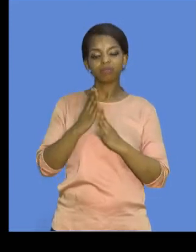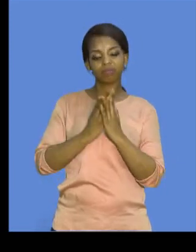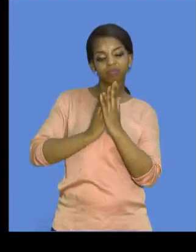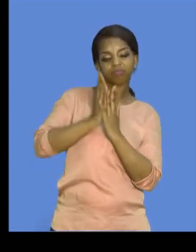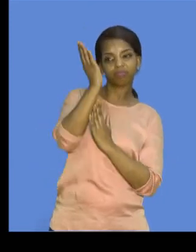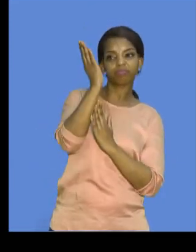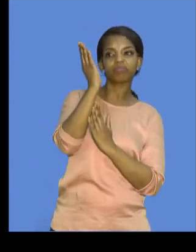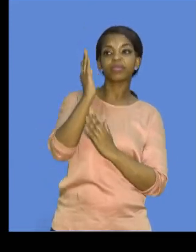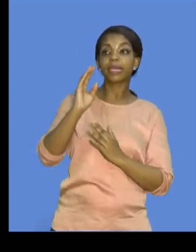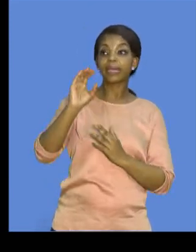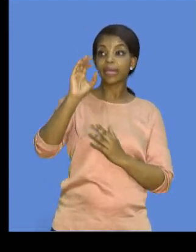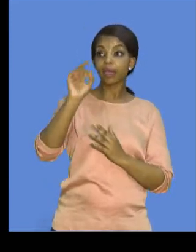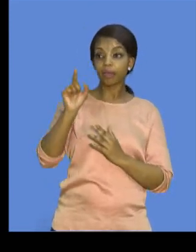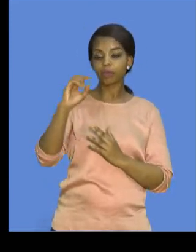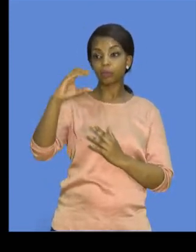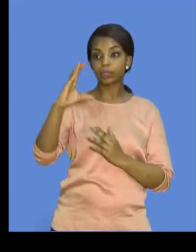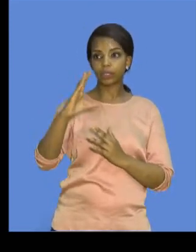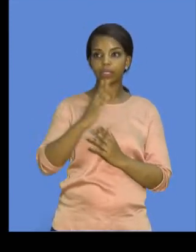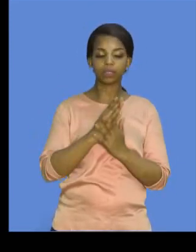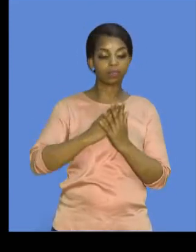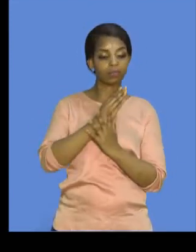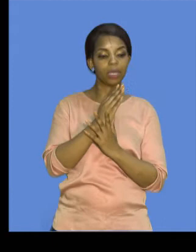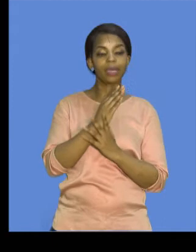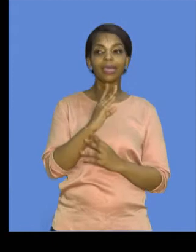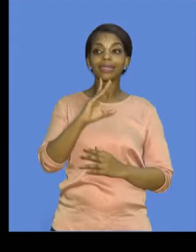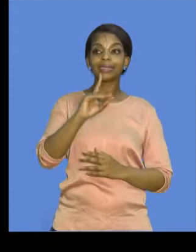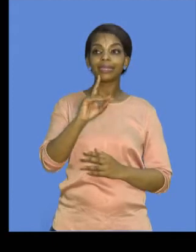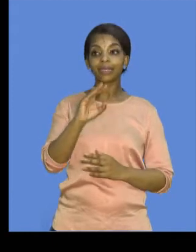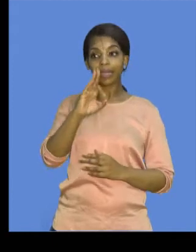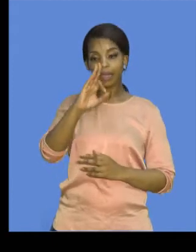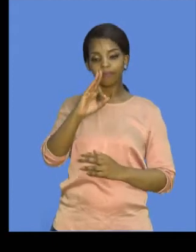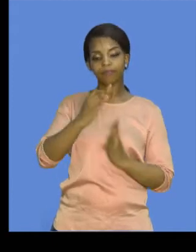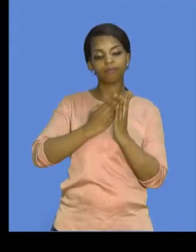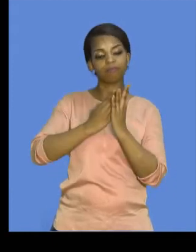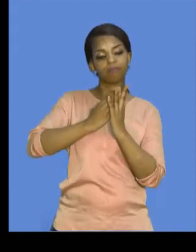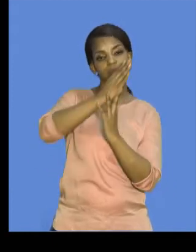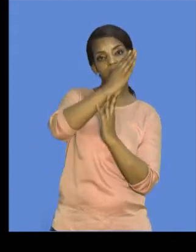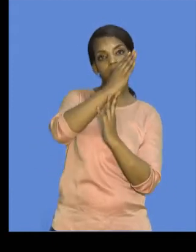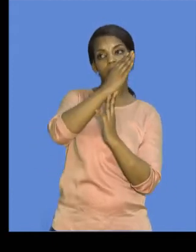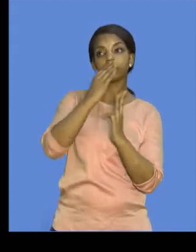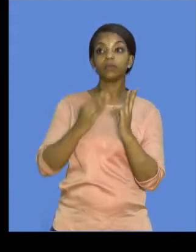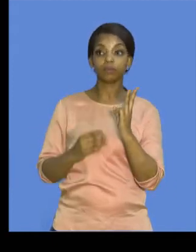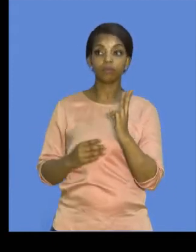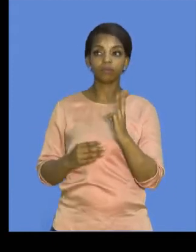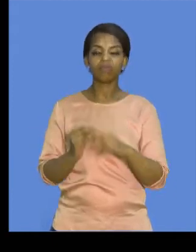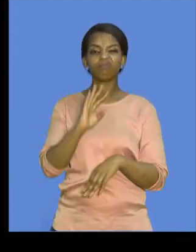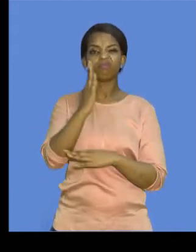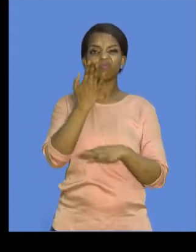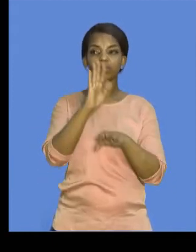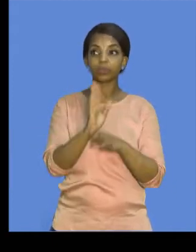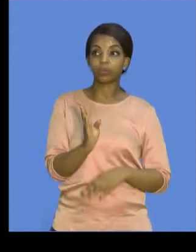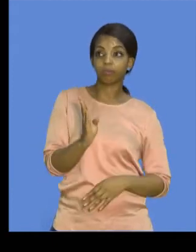by B and D. So this is our F net or our F resultant, okay? So